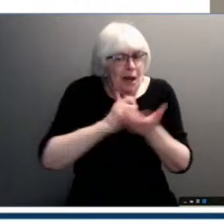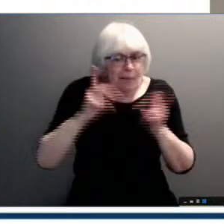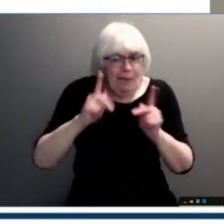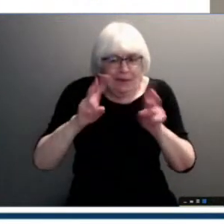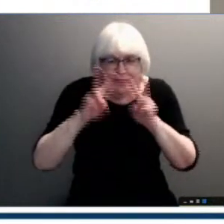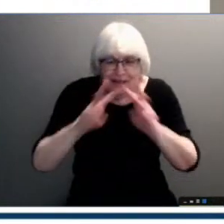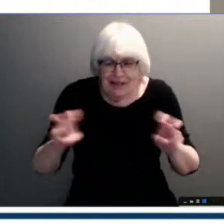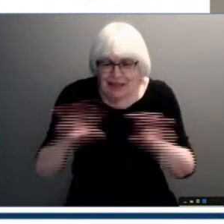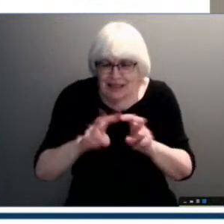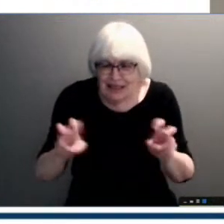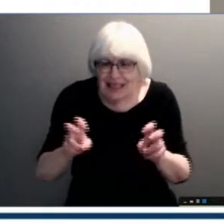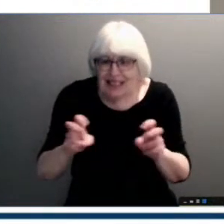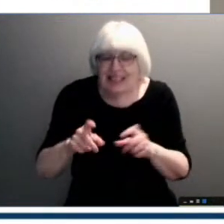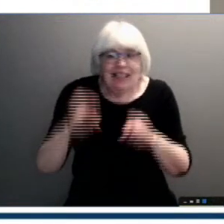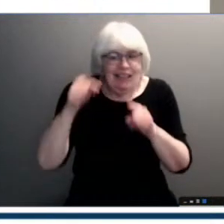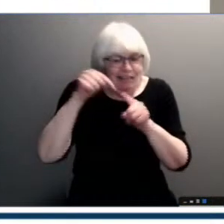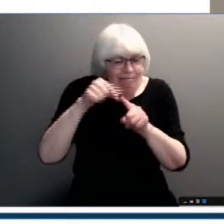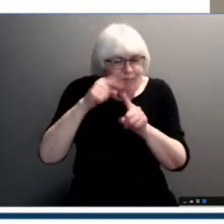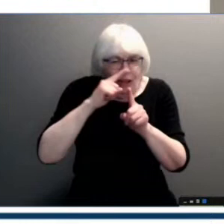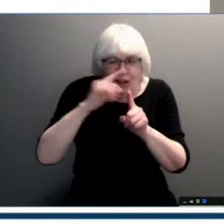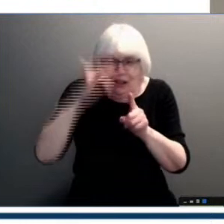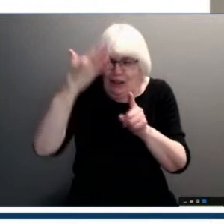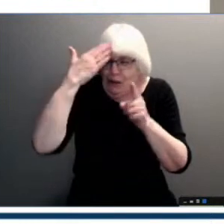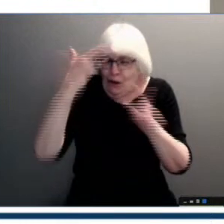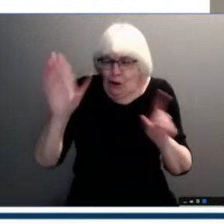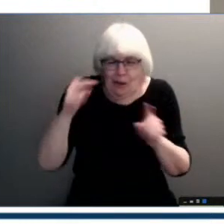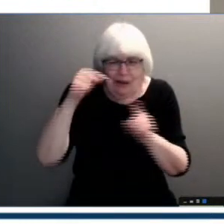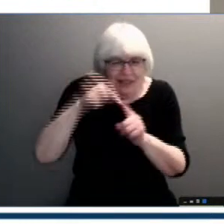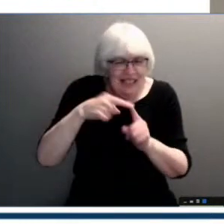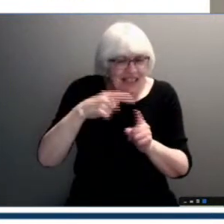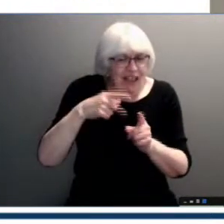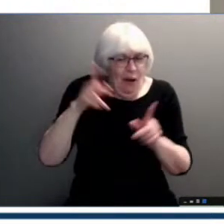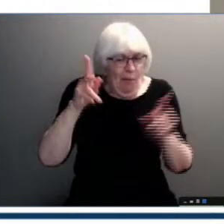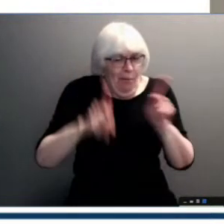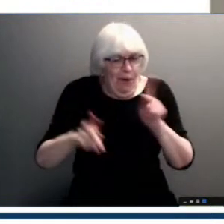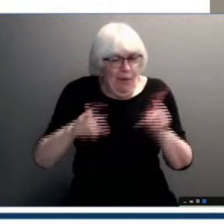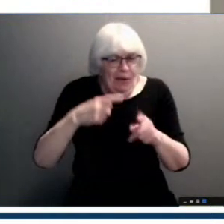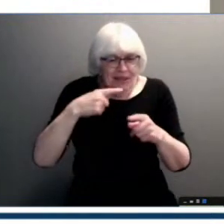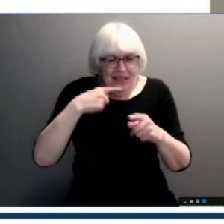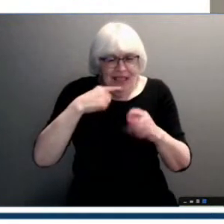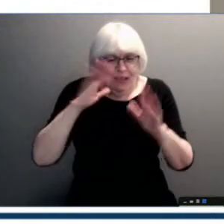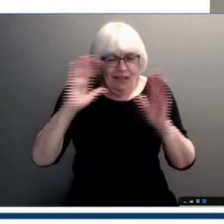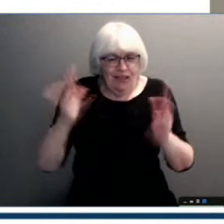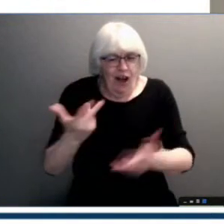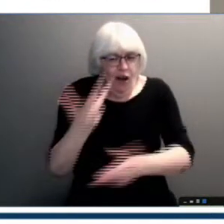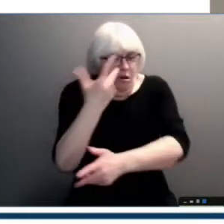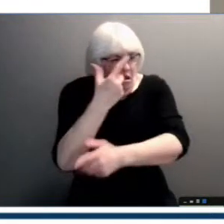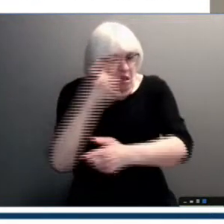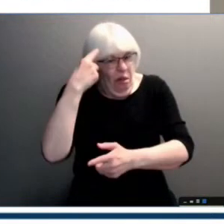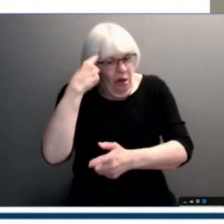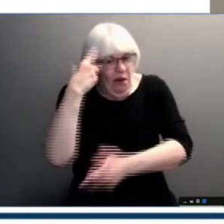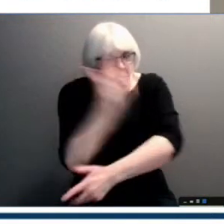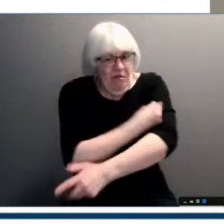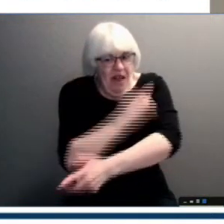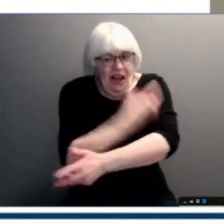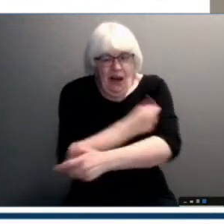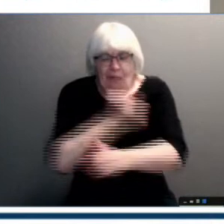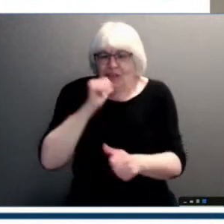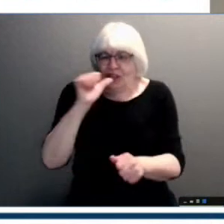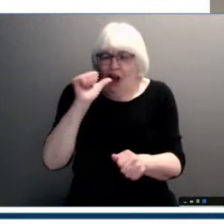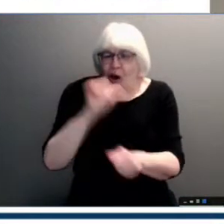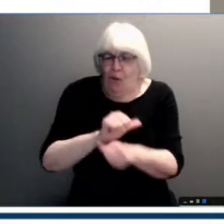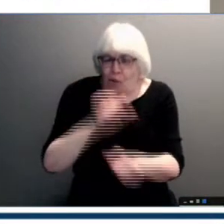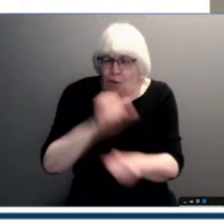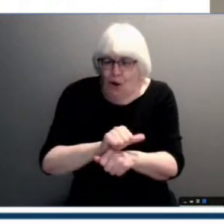job. But the evidence and experience to date is showing that people who are fully vaccinated remain with good